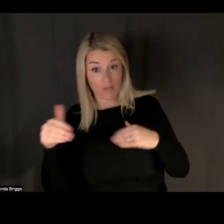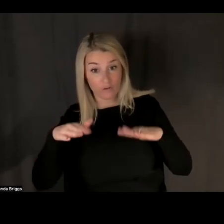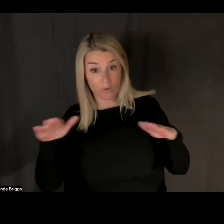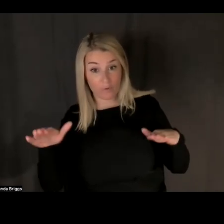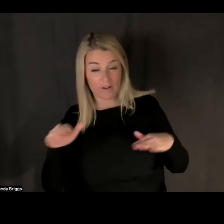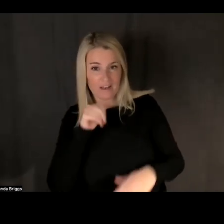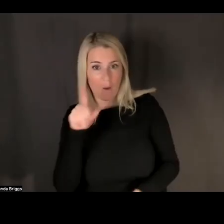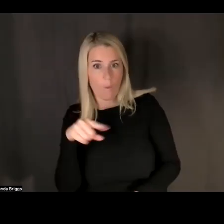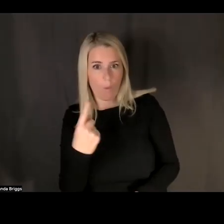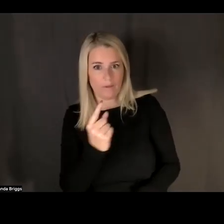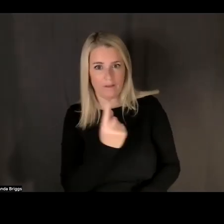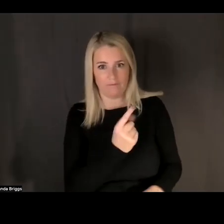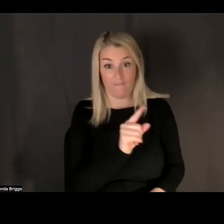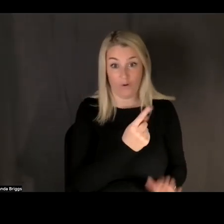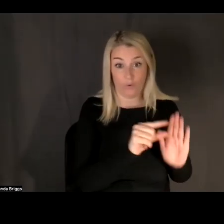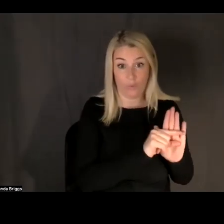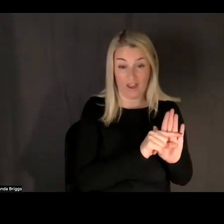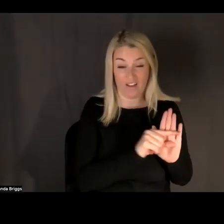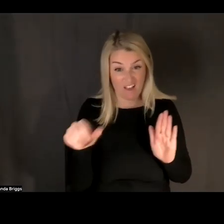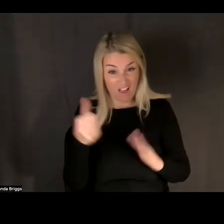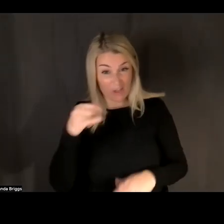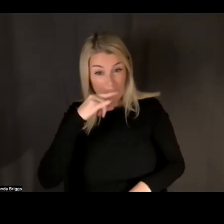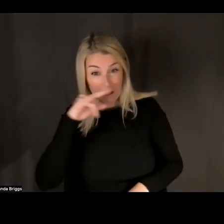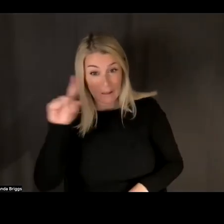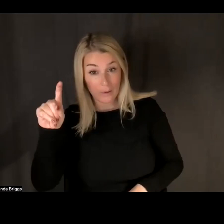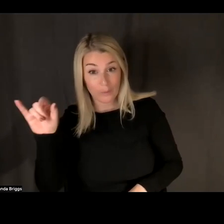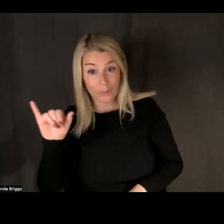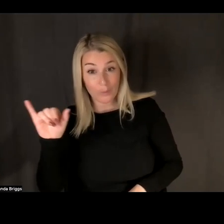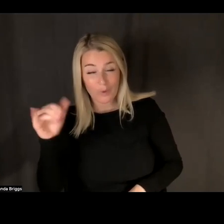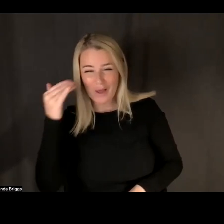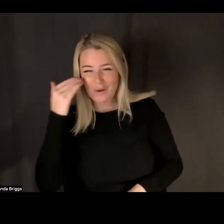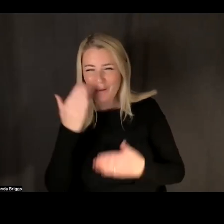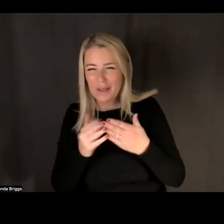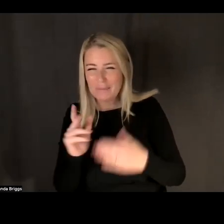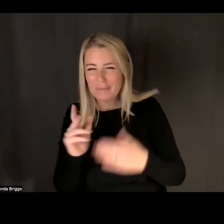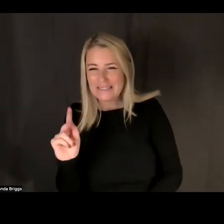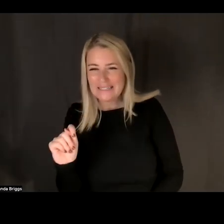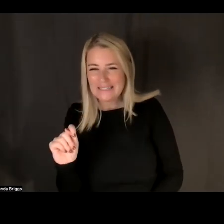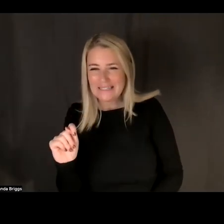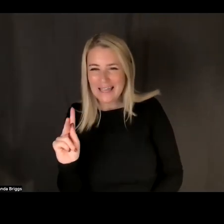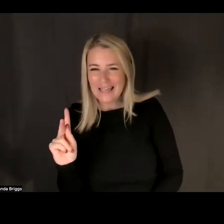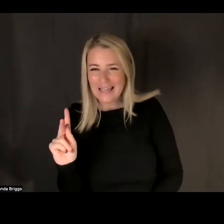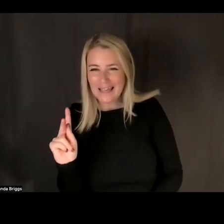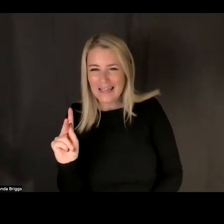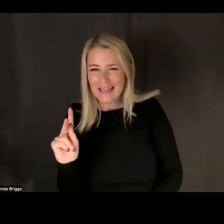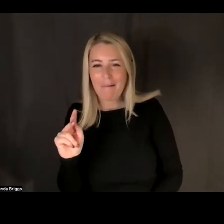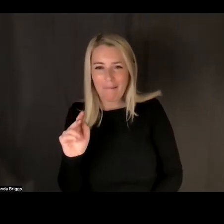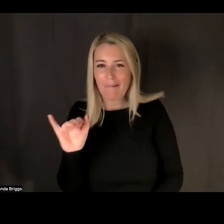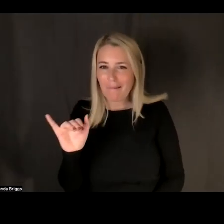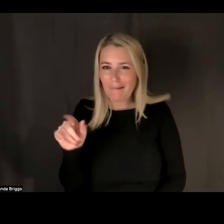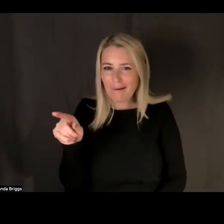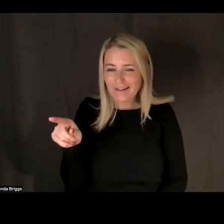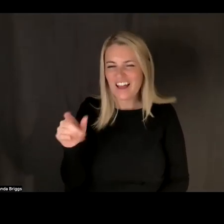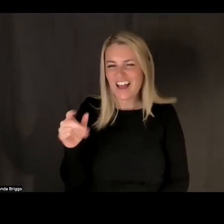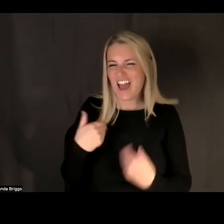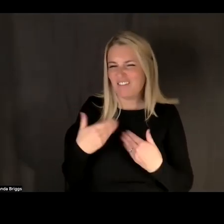me? Because I kind of want to give, I know we have a couple of TK students, parents in here too. I can give you some little tips for them as